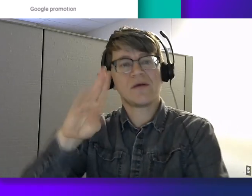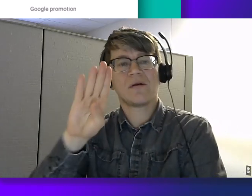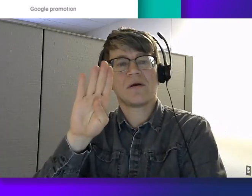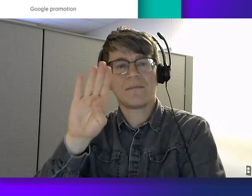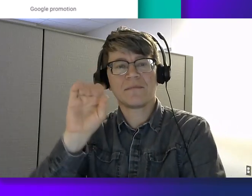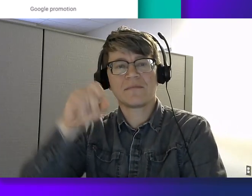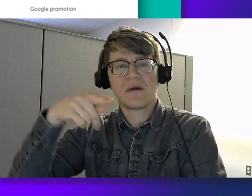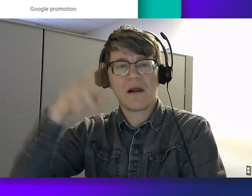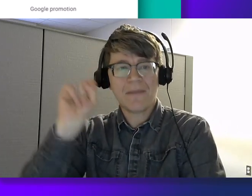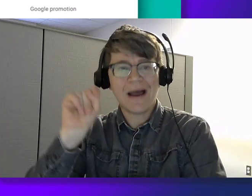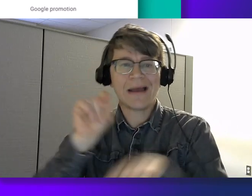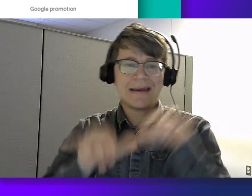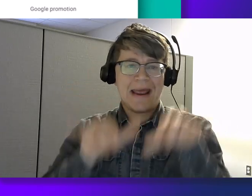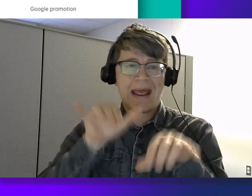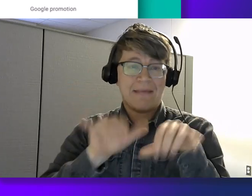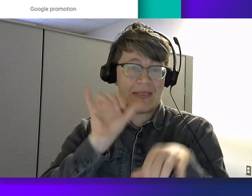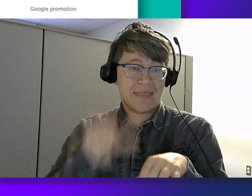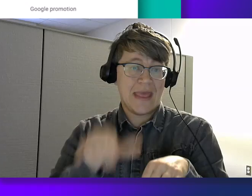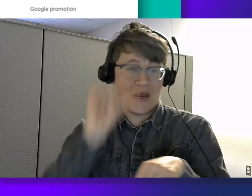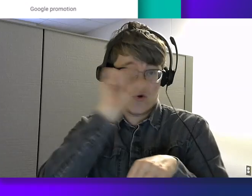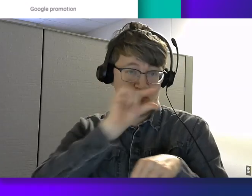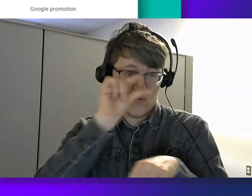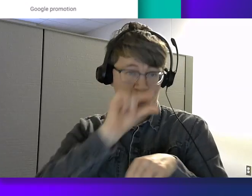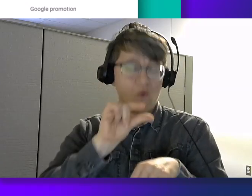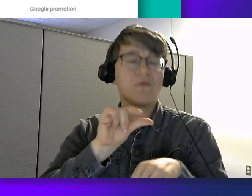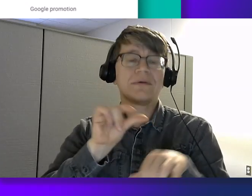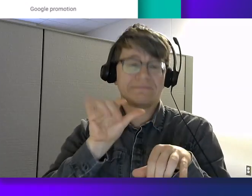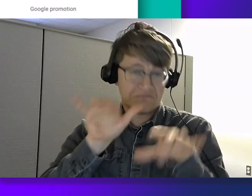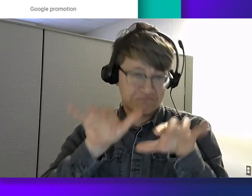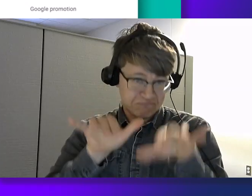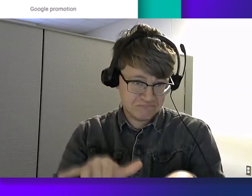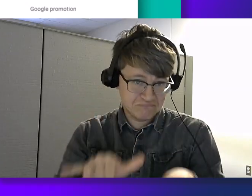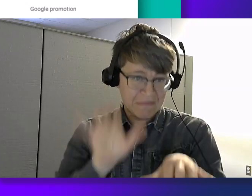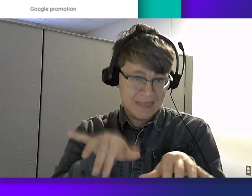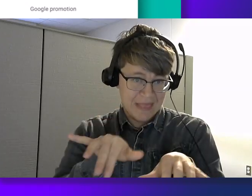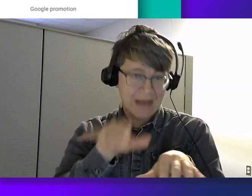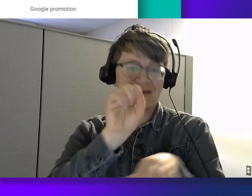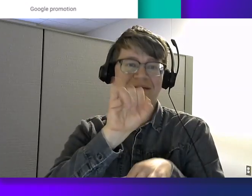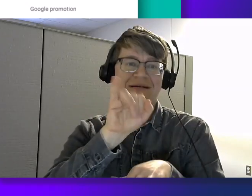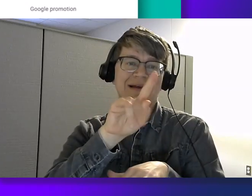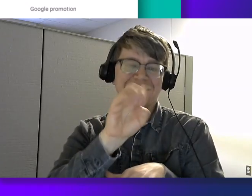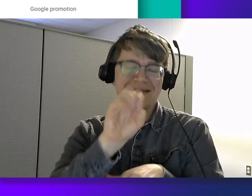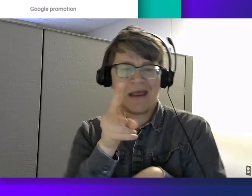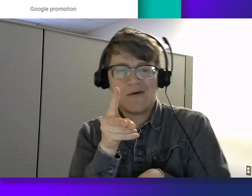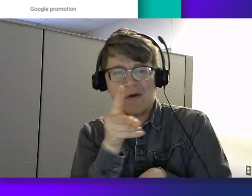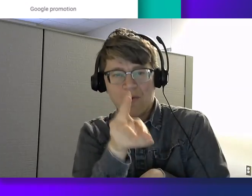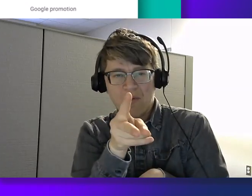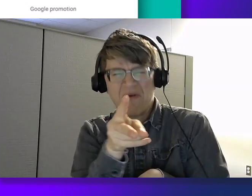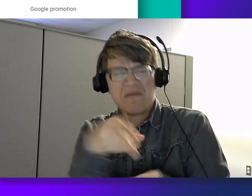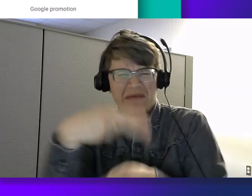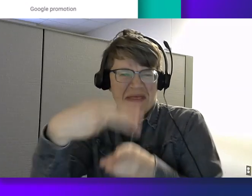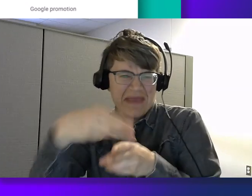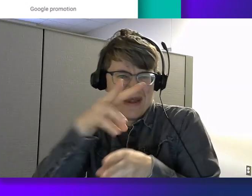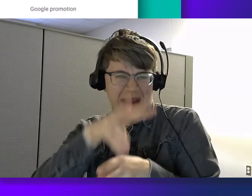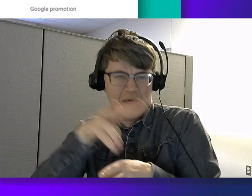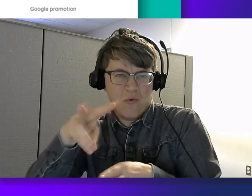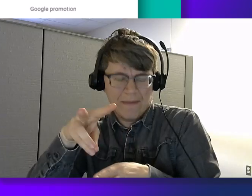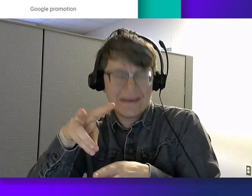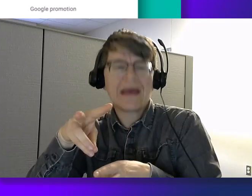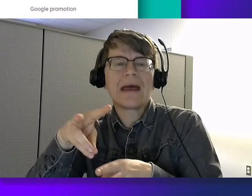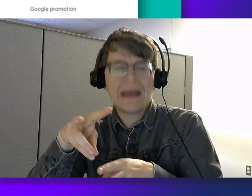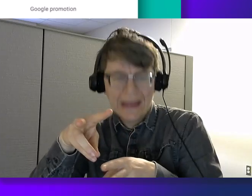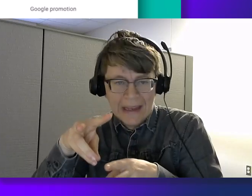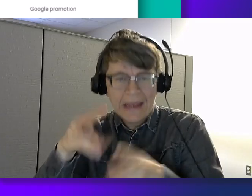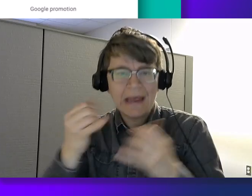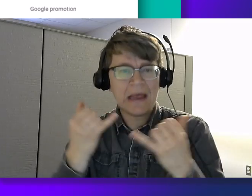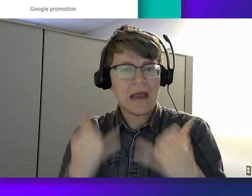site:/hubspot.com into Google. We see that HubSpot has 217,000 pages currently being indexed by Google. This isn't